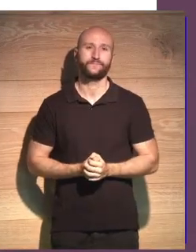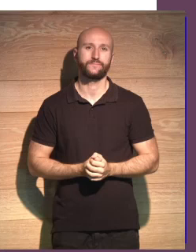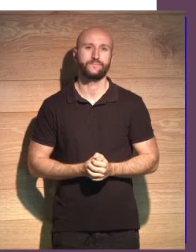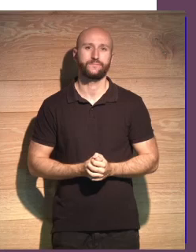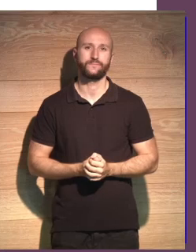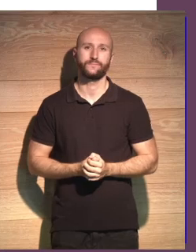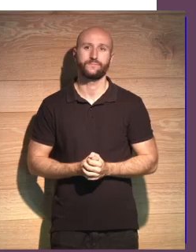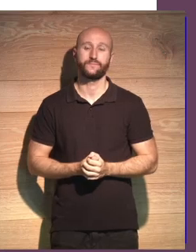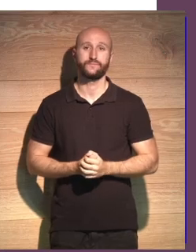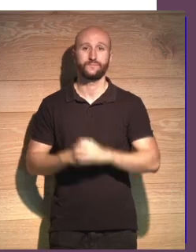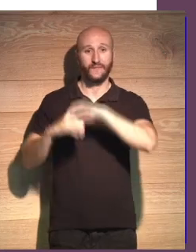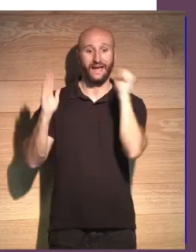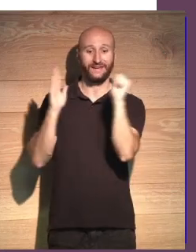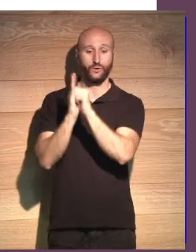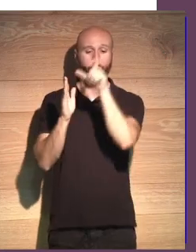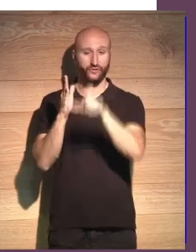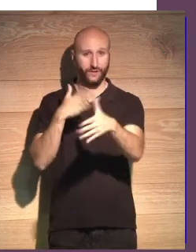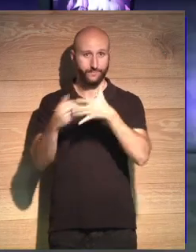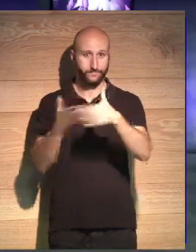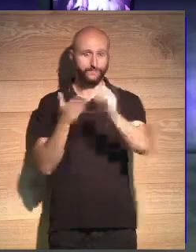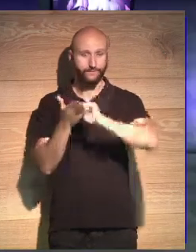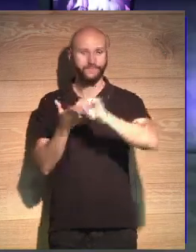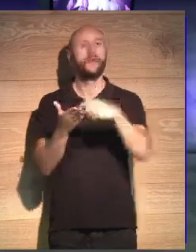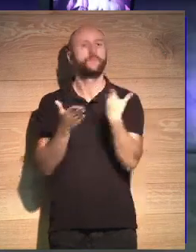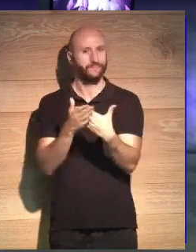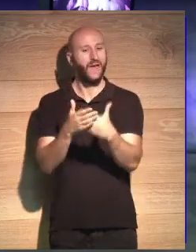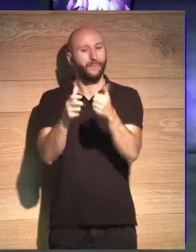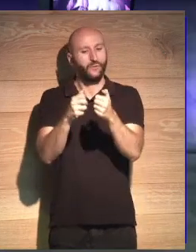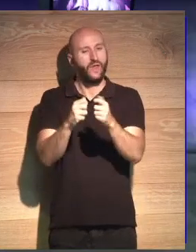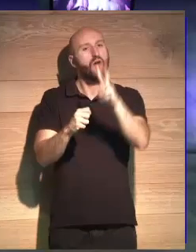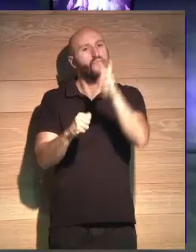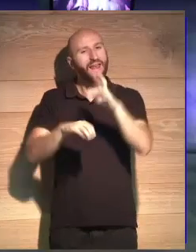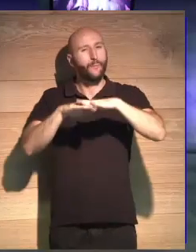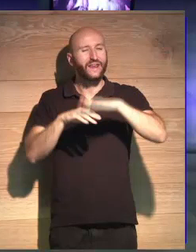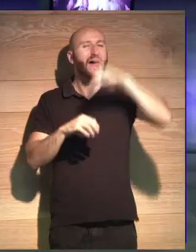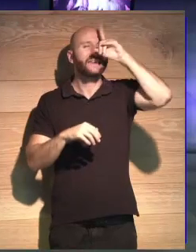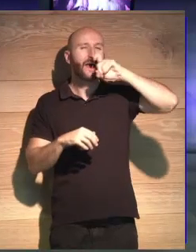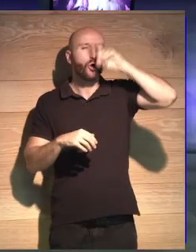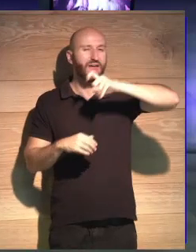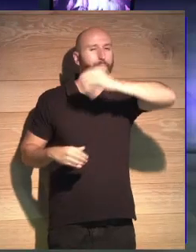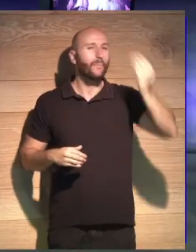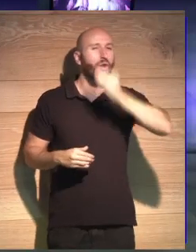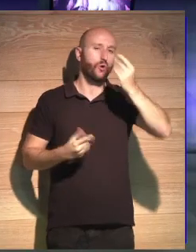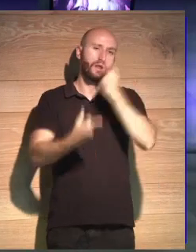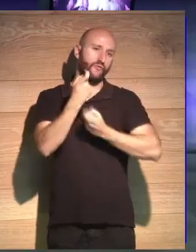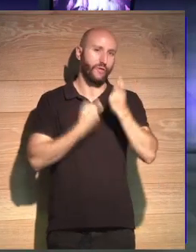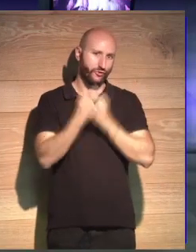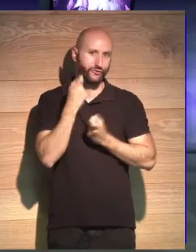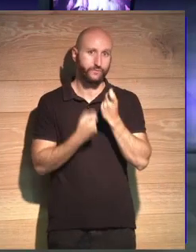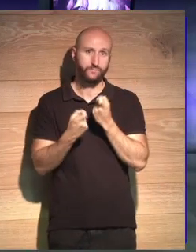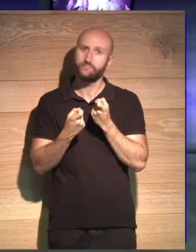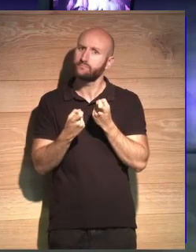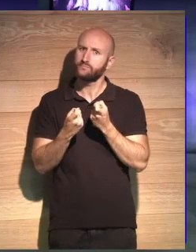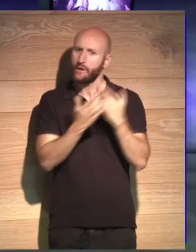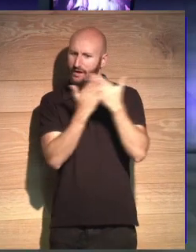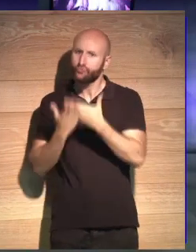already proved this. Alejandro Egea proved that video games might help us